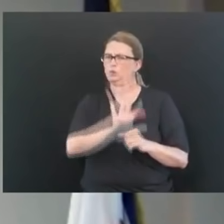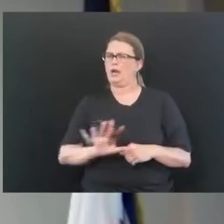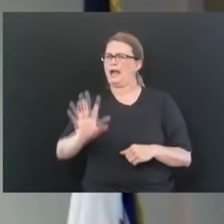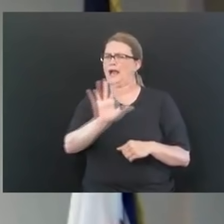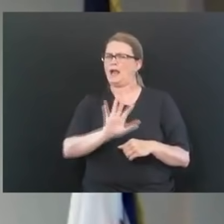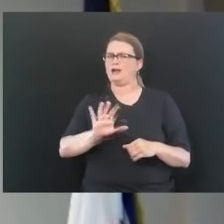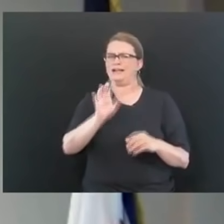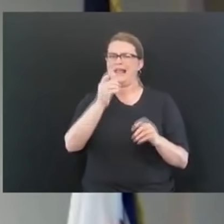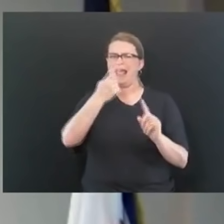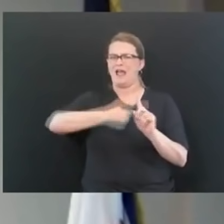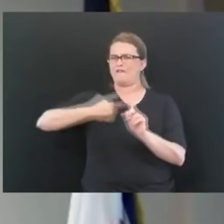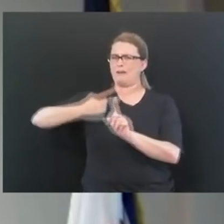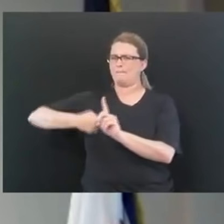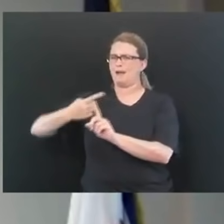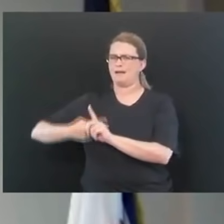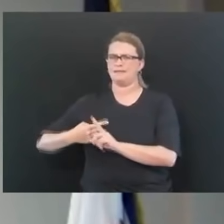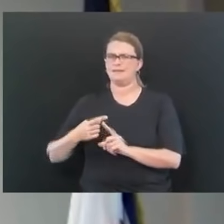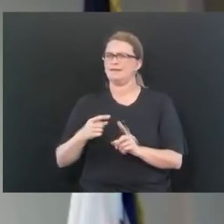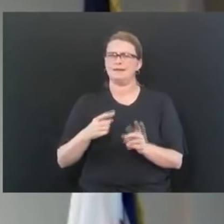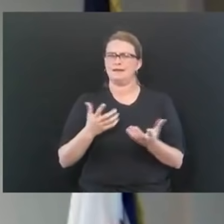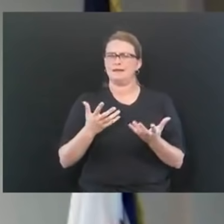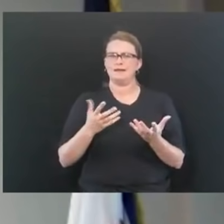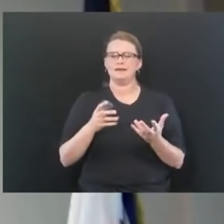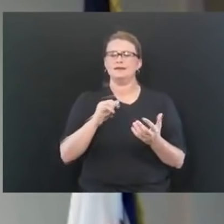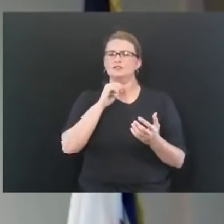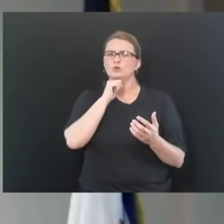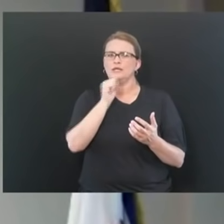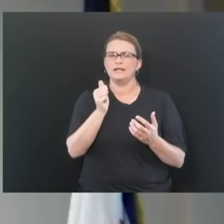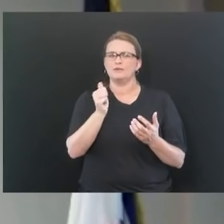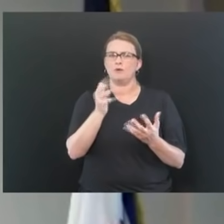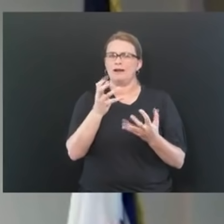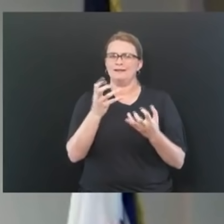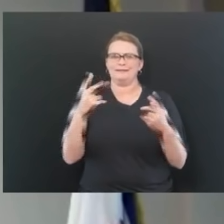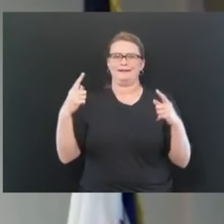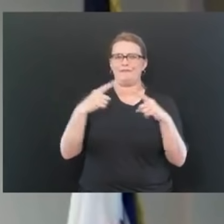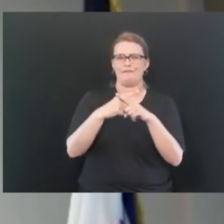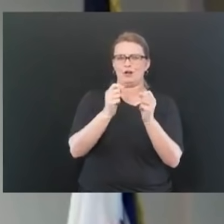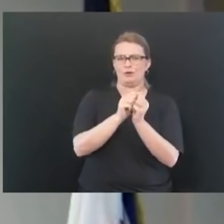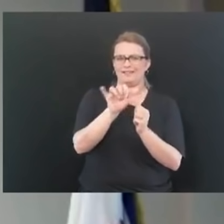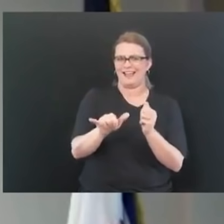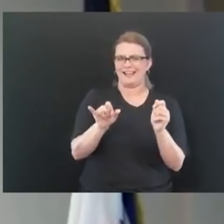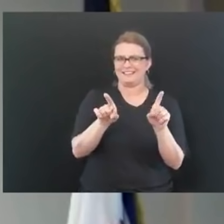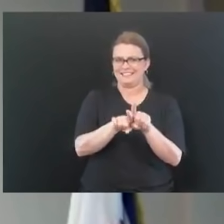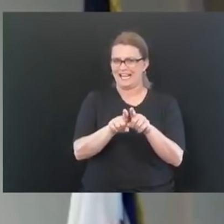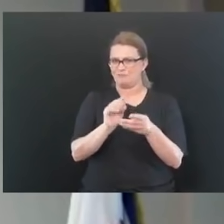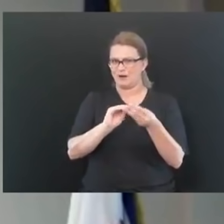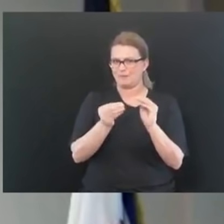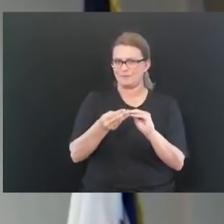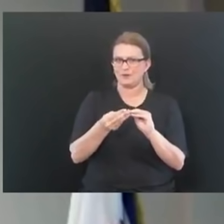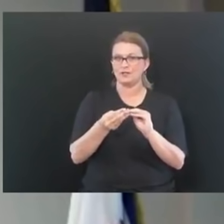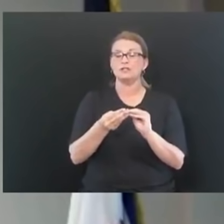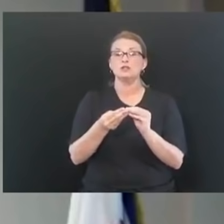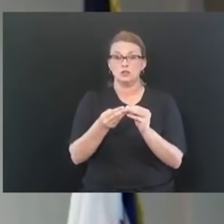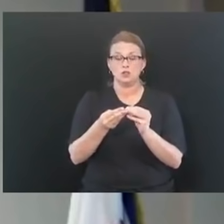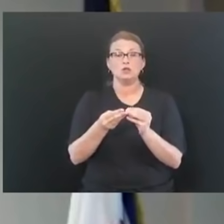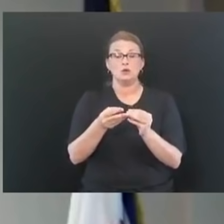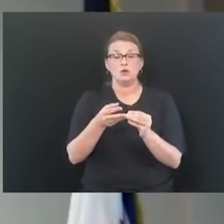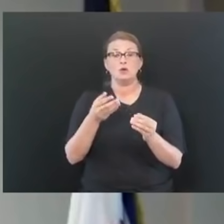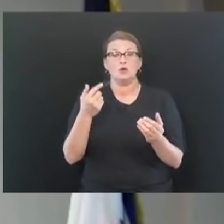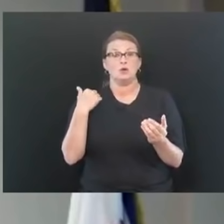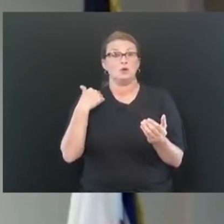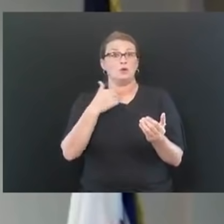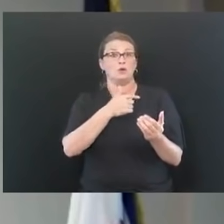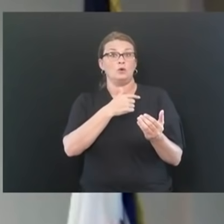cetera, and that would not ground with that same thing. So we did reach out to the center that put that together to ask